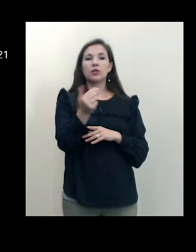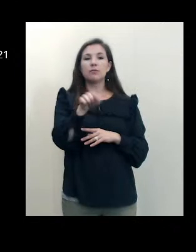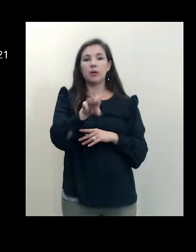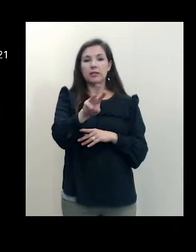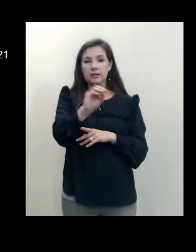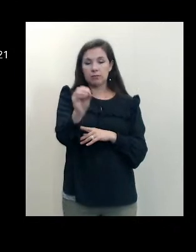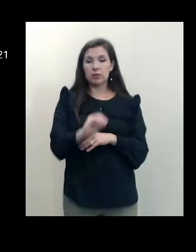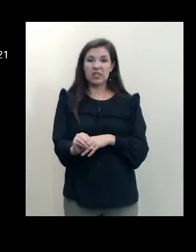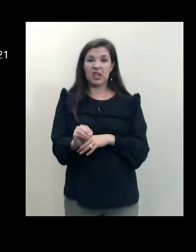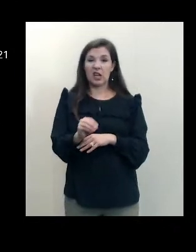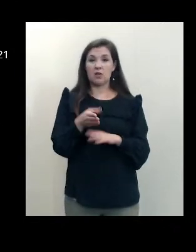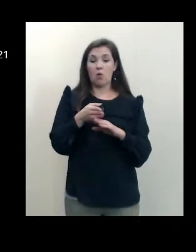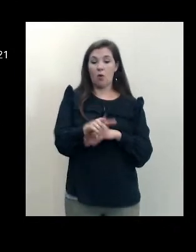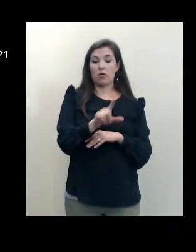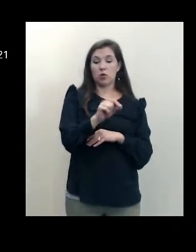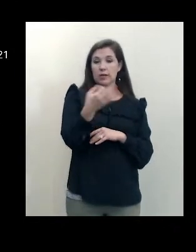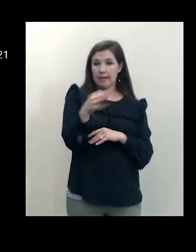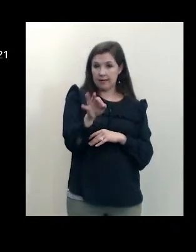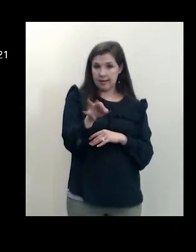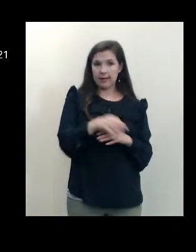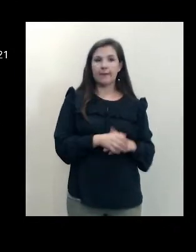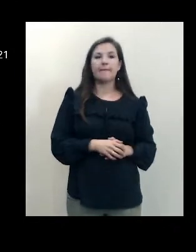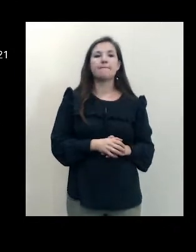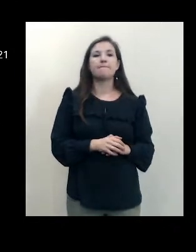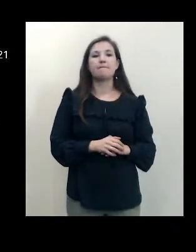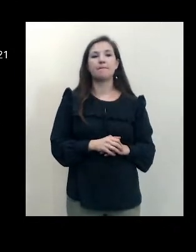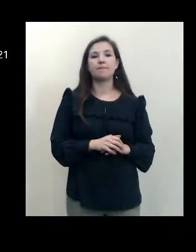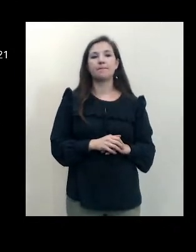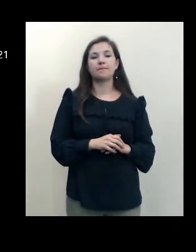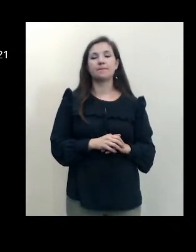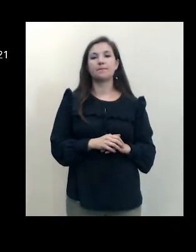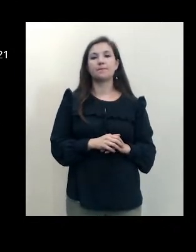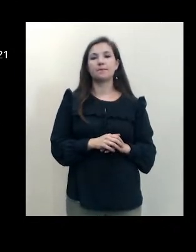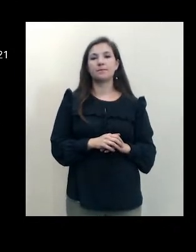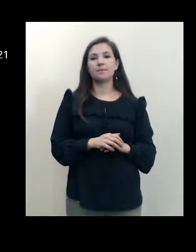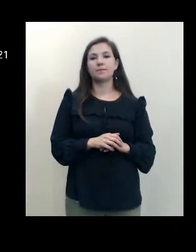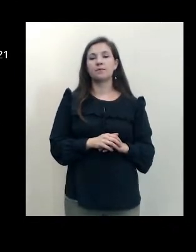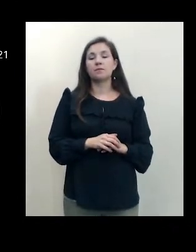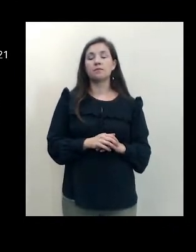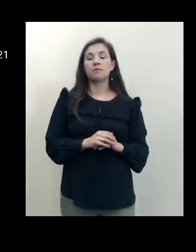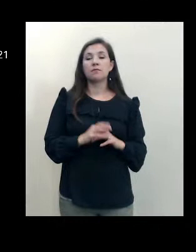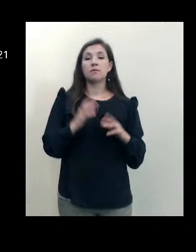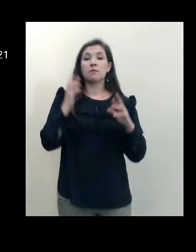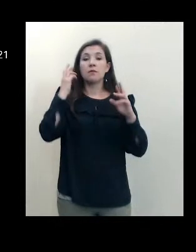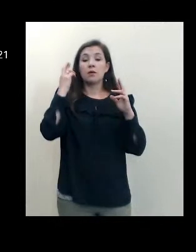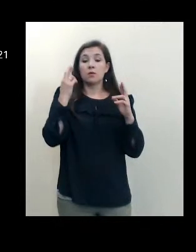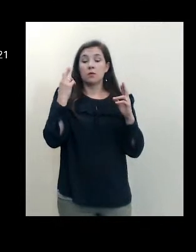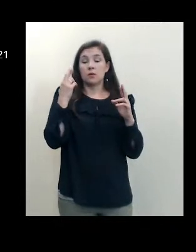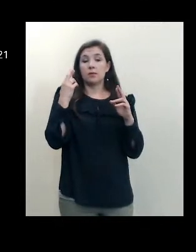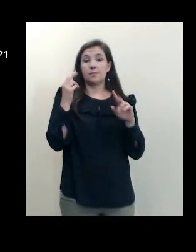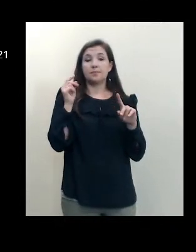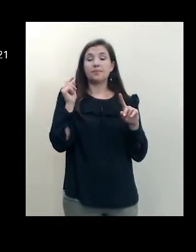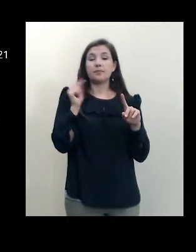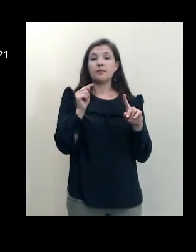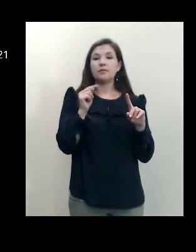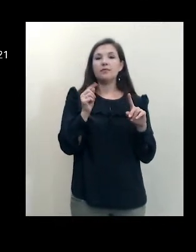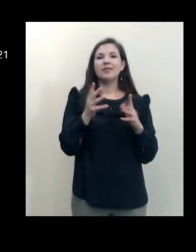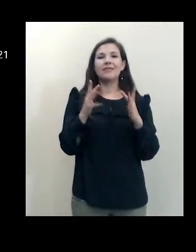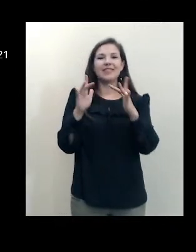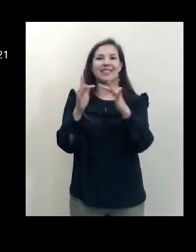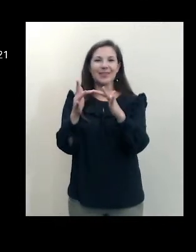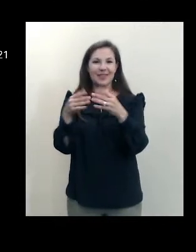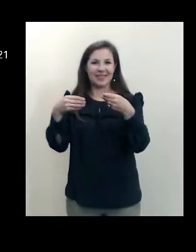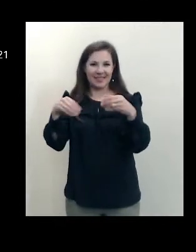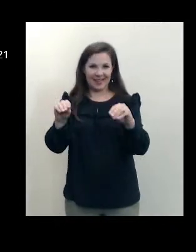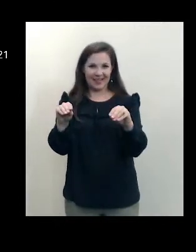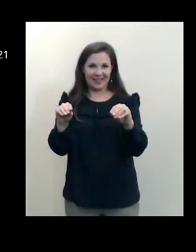over 2019. A lot of it is being driven by internet